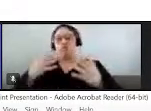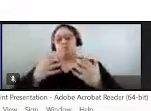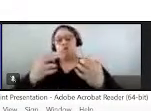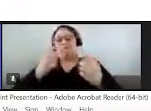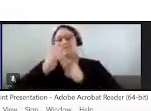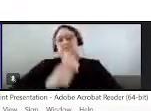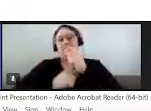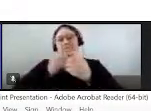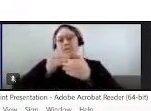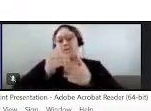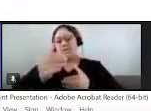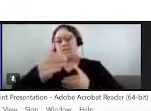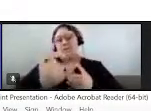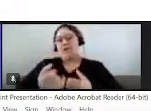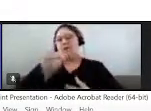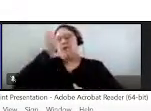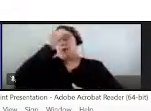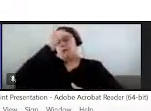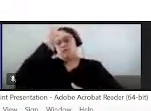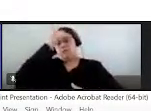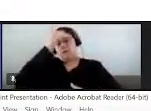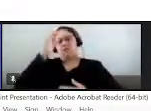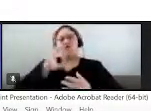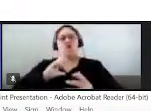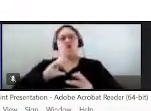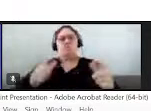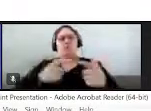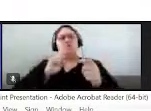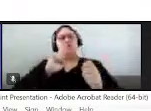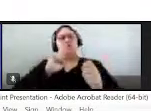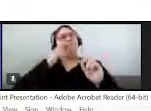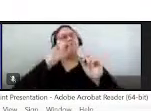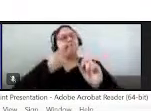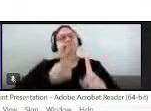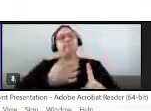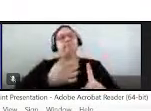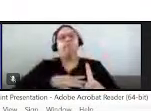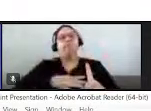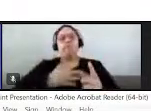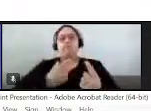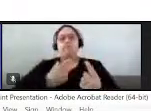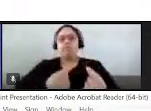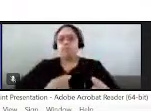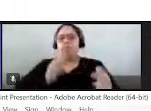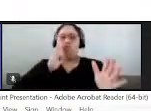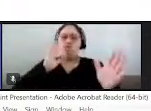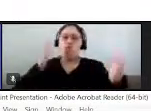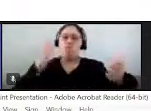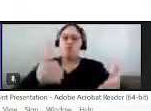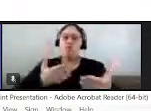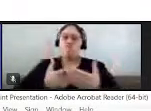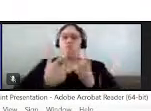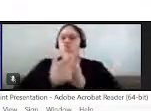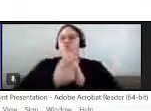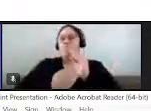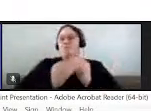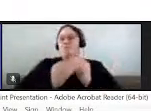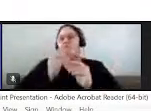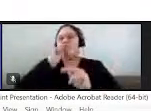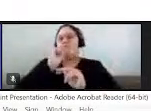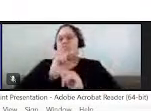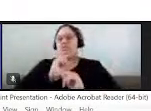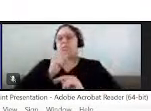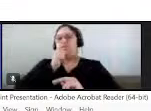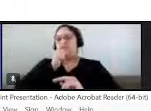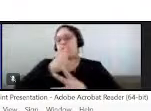term gets to understand what the committee intends to focus on in terms of lawmaking, oversight and